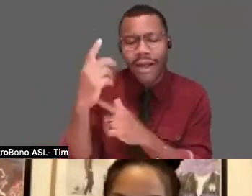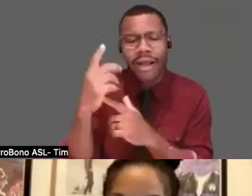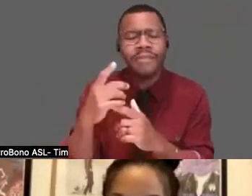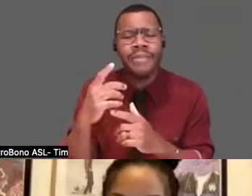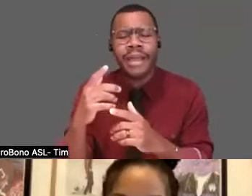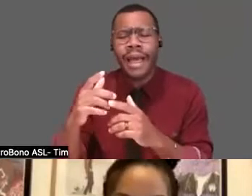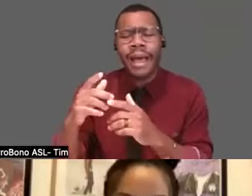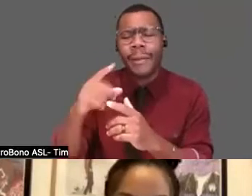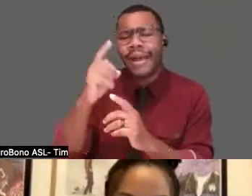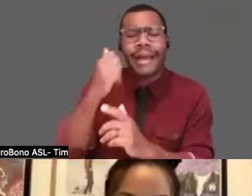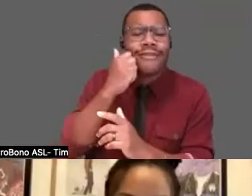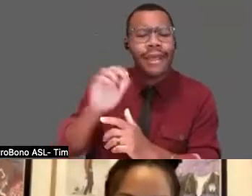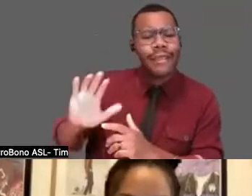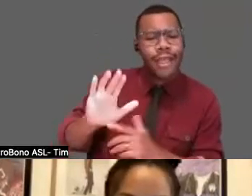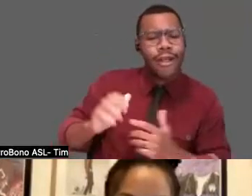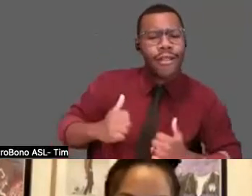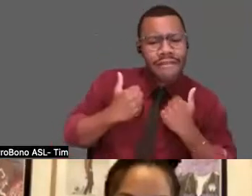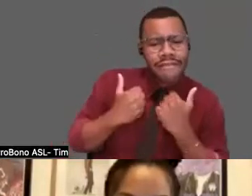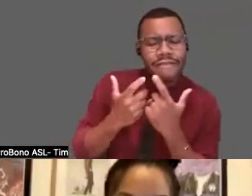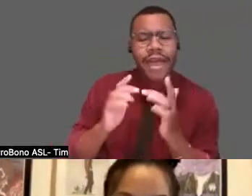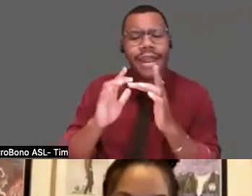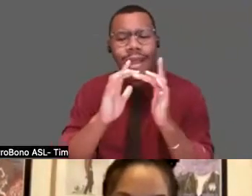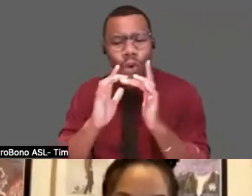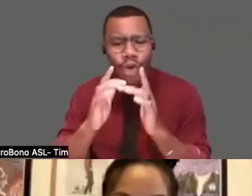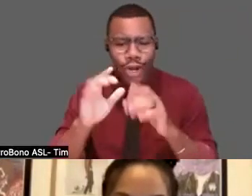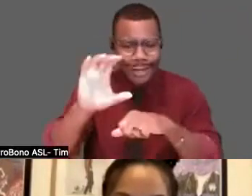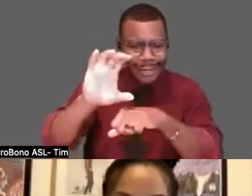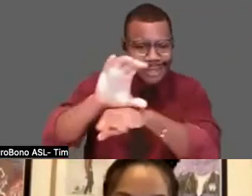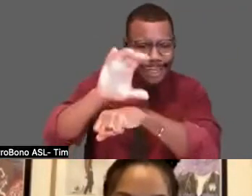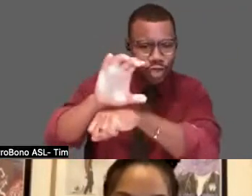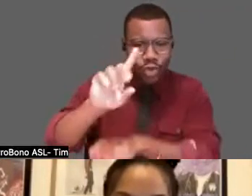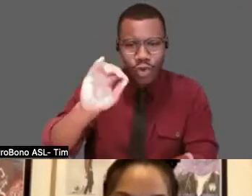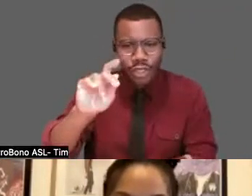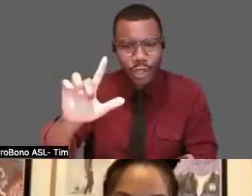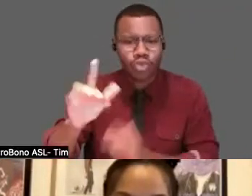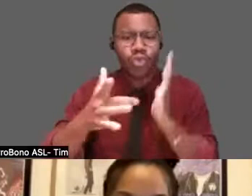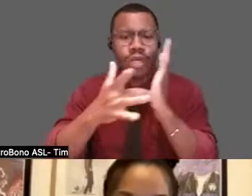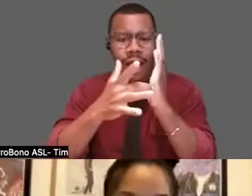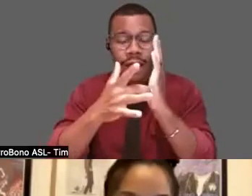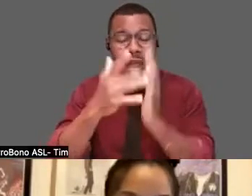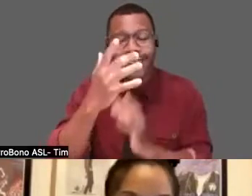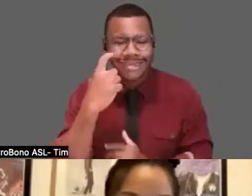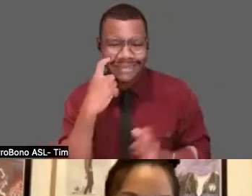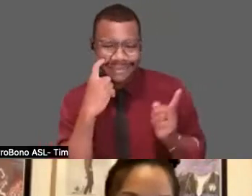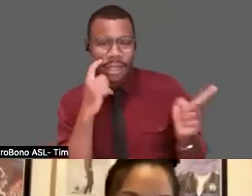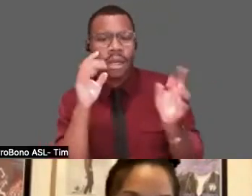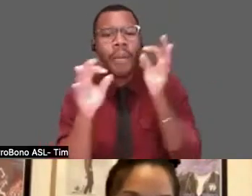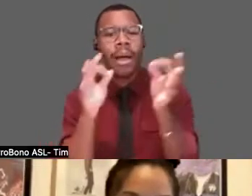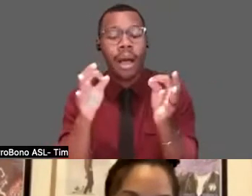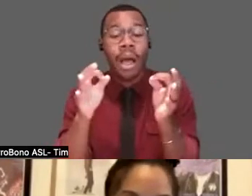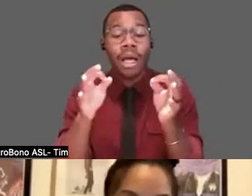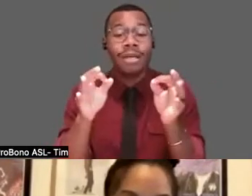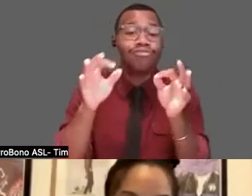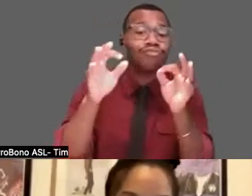by networked digital technologies. And just a note, as Hannah mentioned, there will be a brief question and answer moment after the conversation facilitated